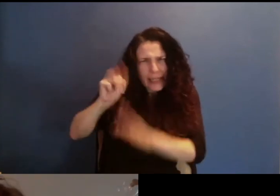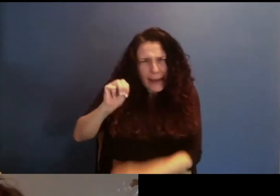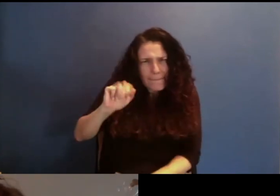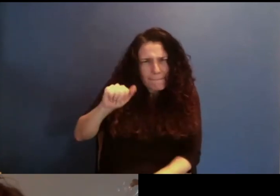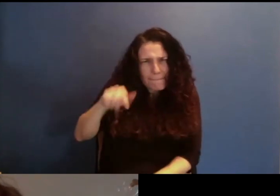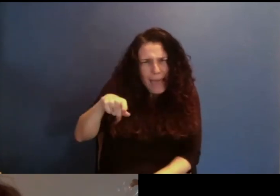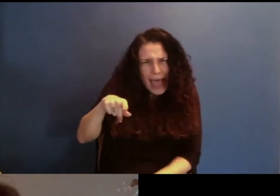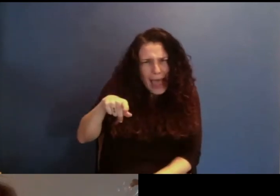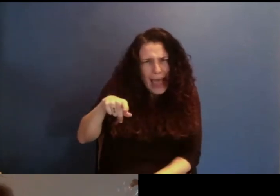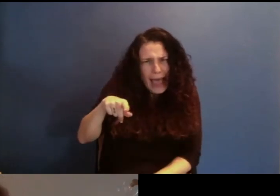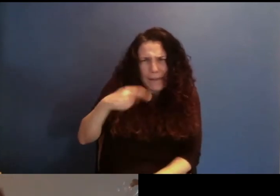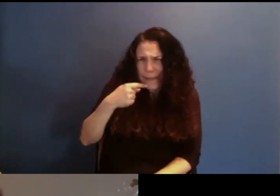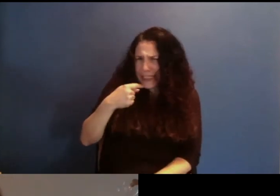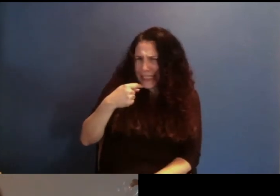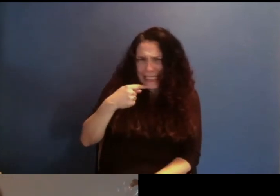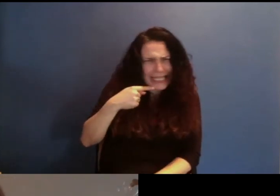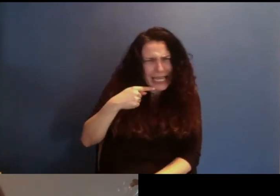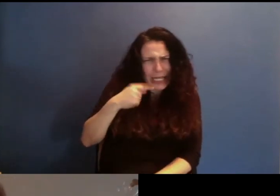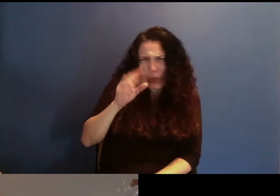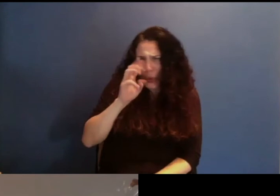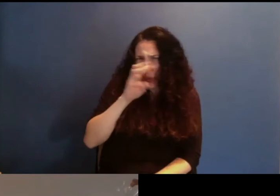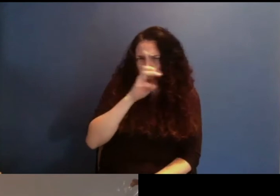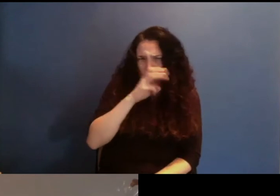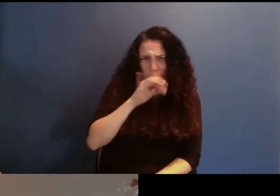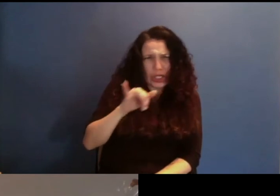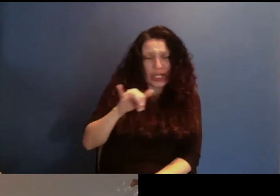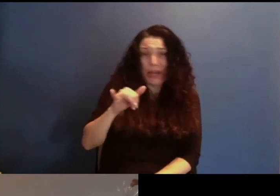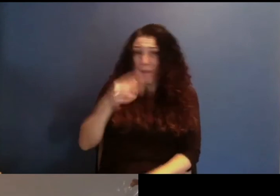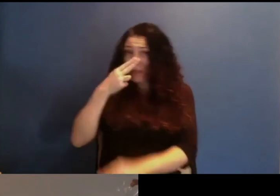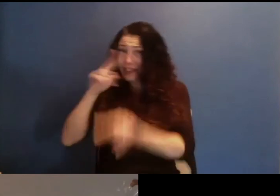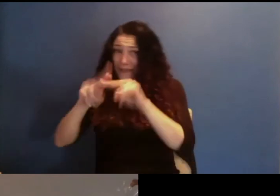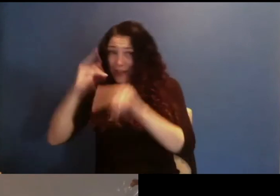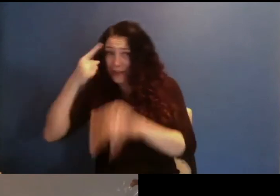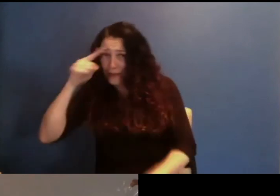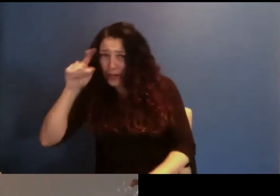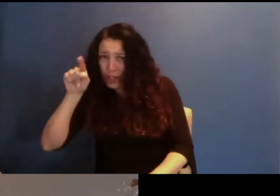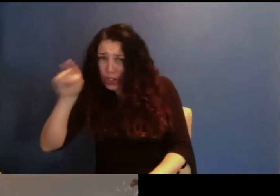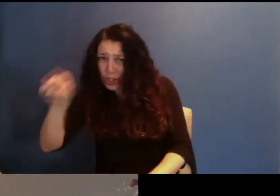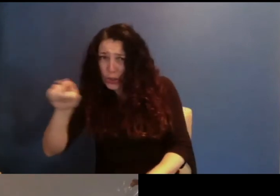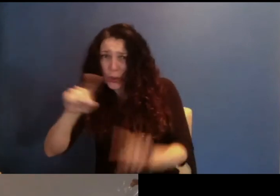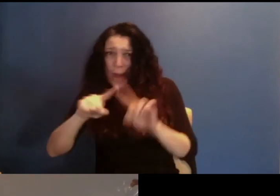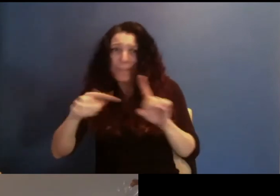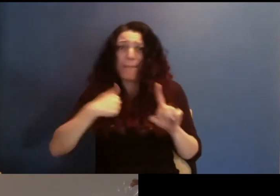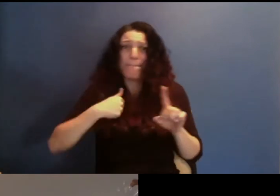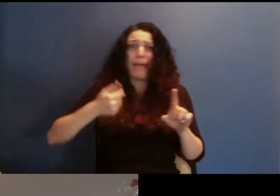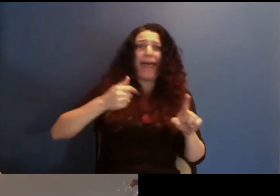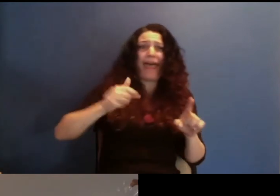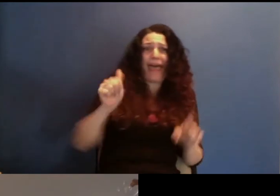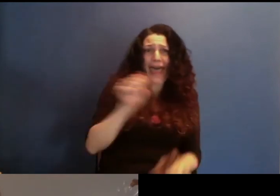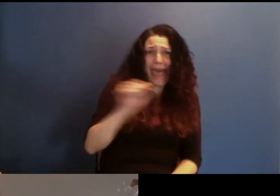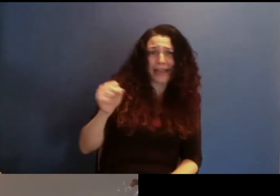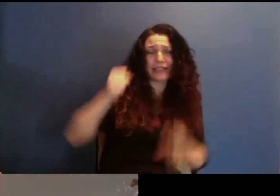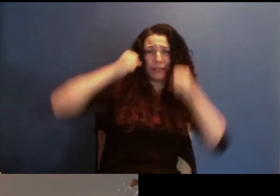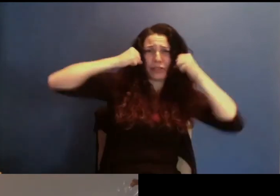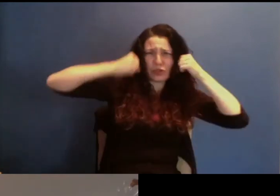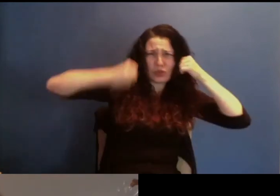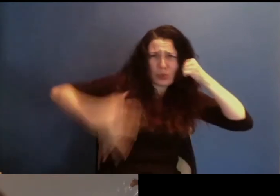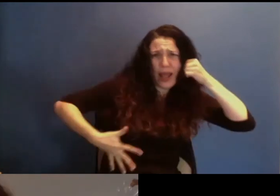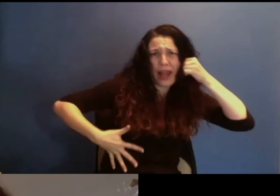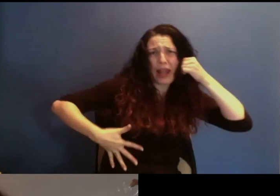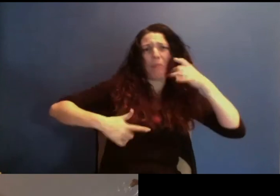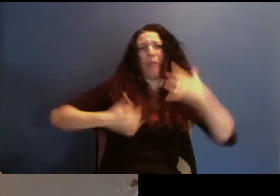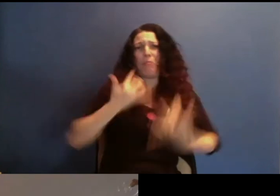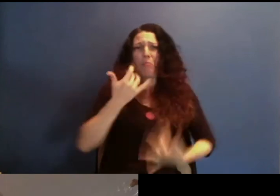but like I know my ass is gonna be sweating, my feet will be burning, I will be like very tired, my legs will get tight. Like, God damn